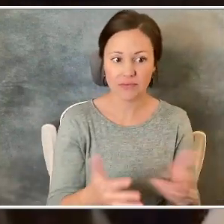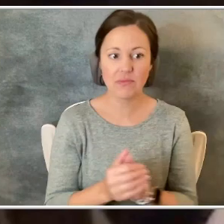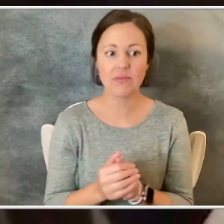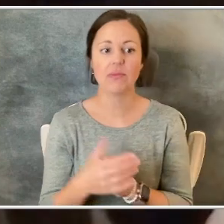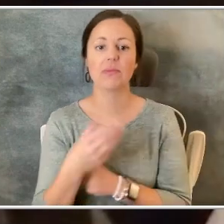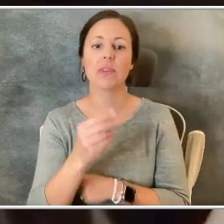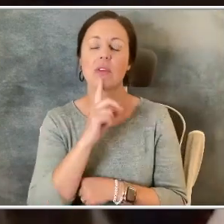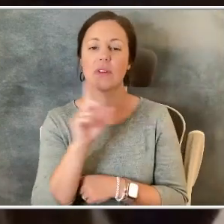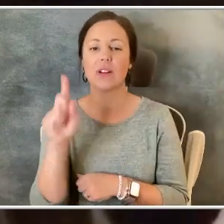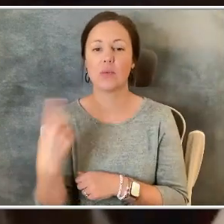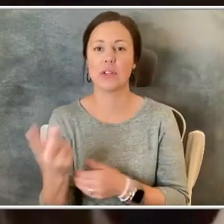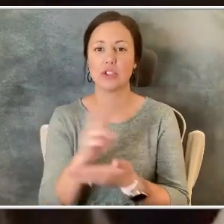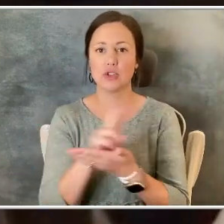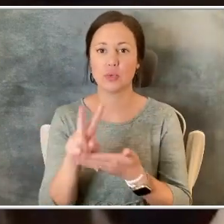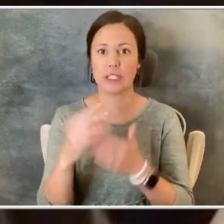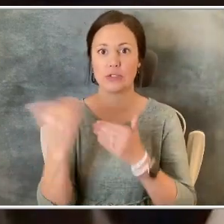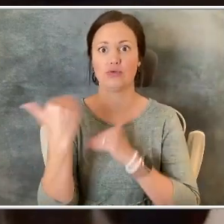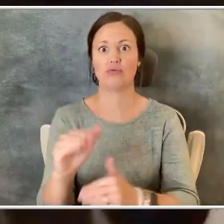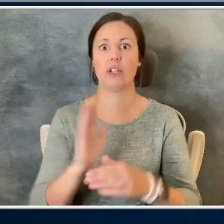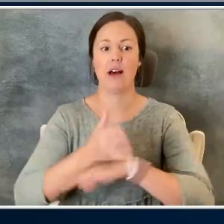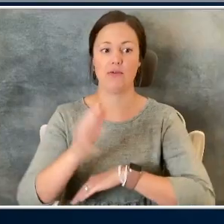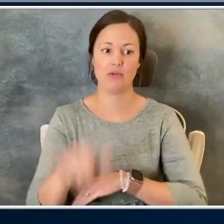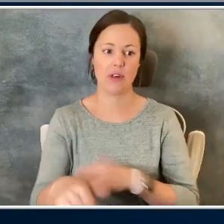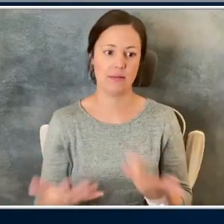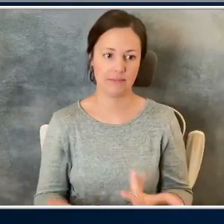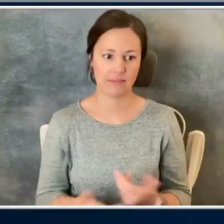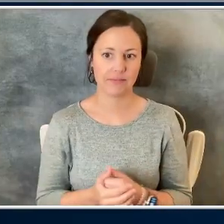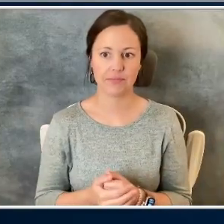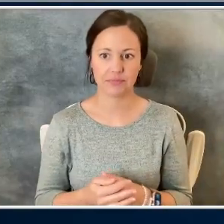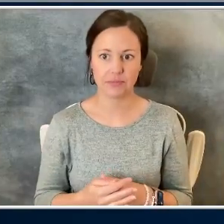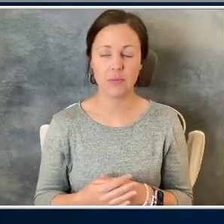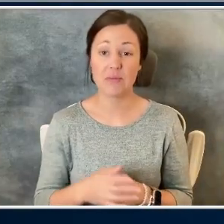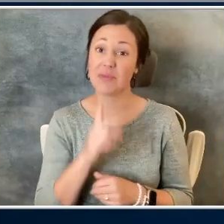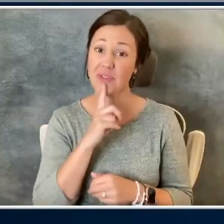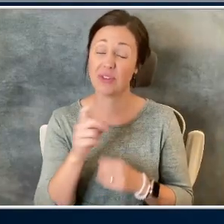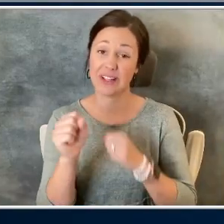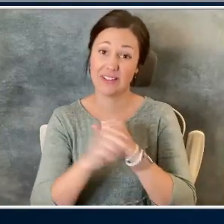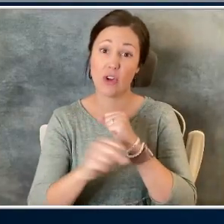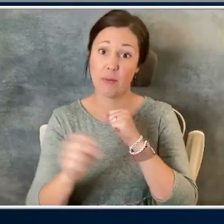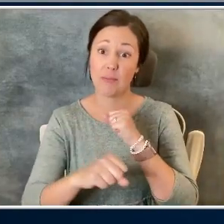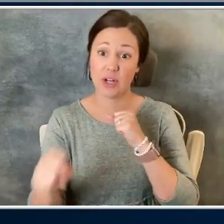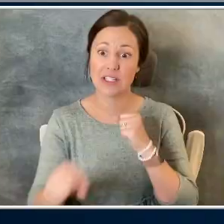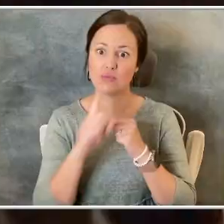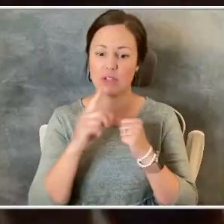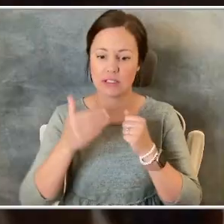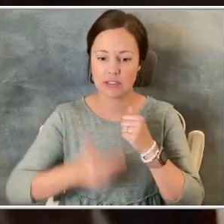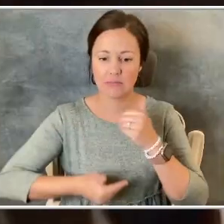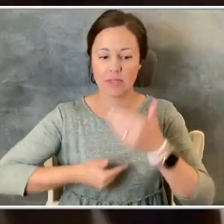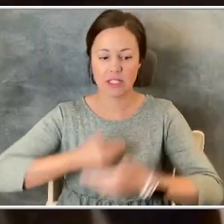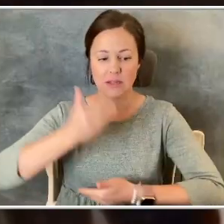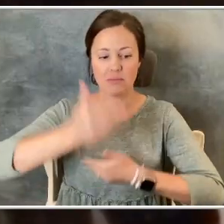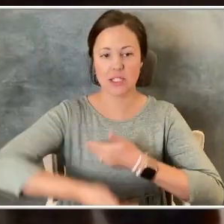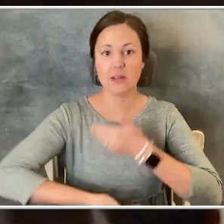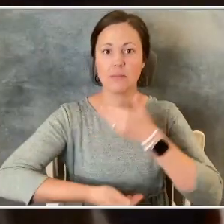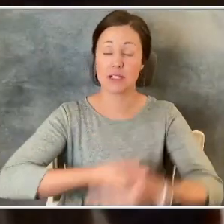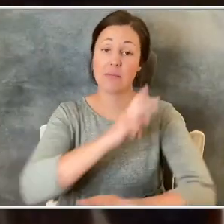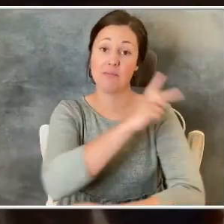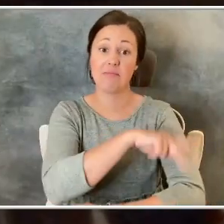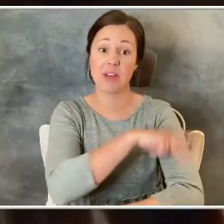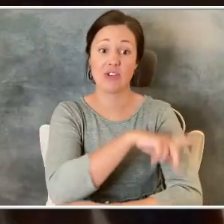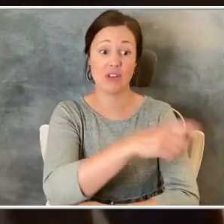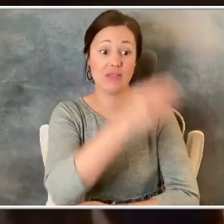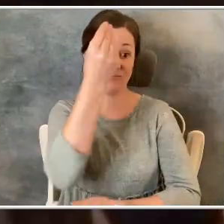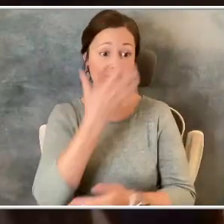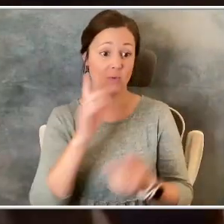only 2 weeks of restrictions after that. But it is a long process because it's step by step, and the patient kind of tells me when they're